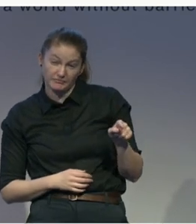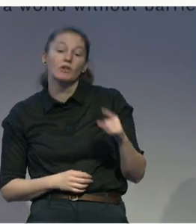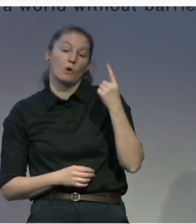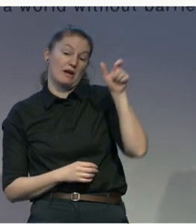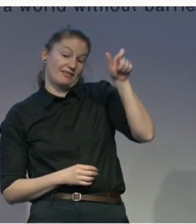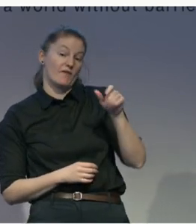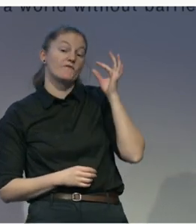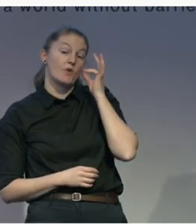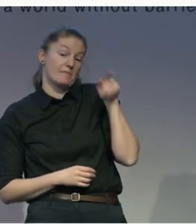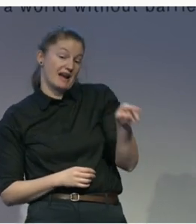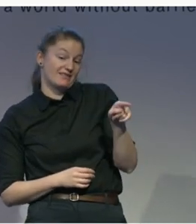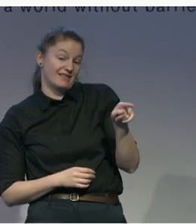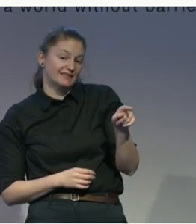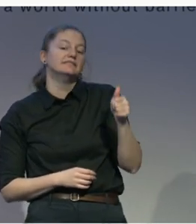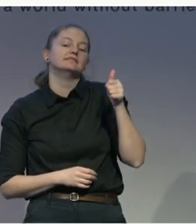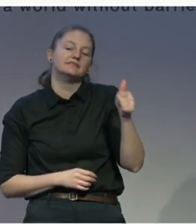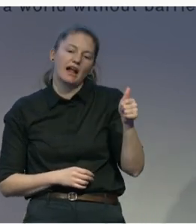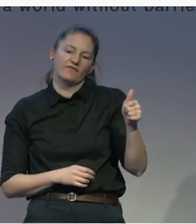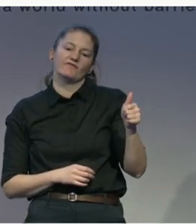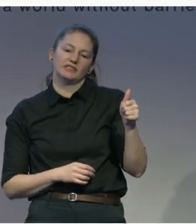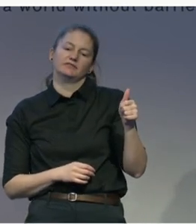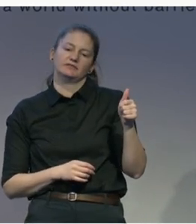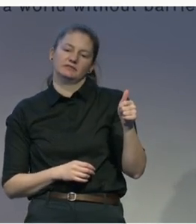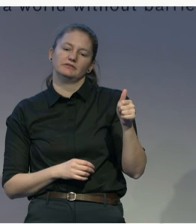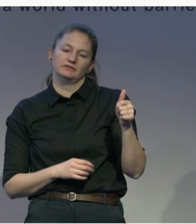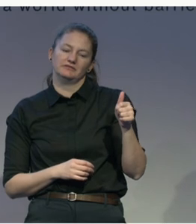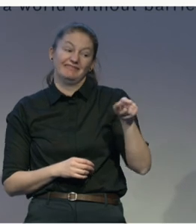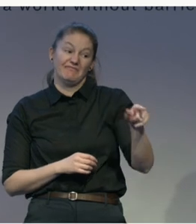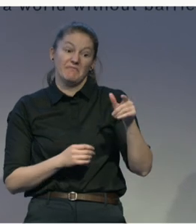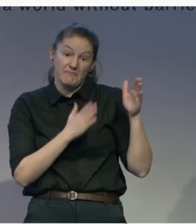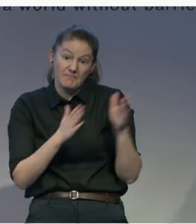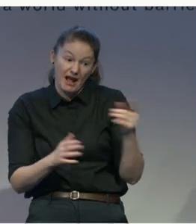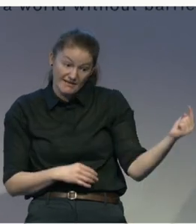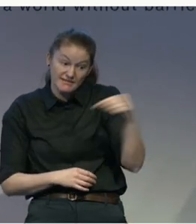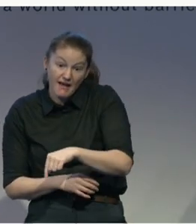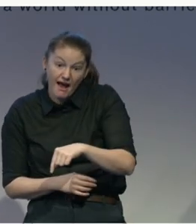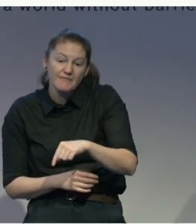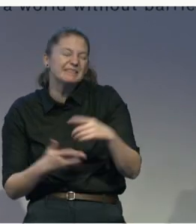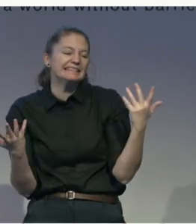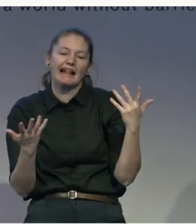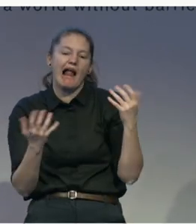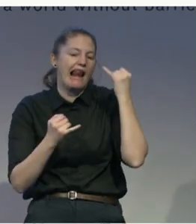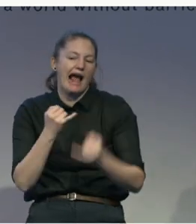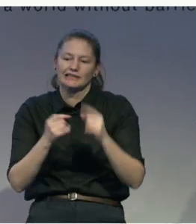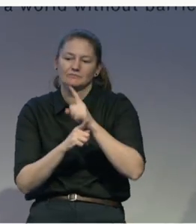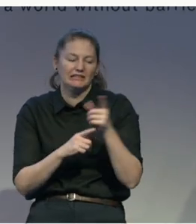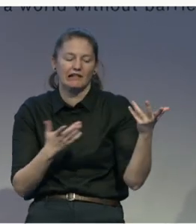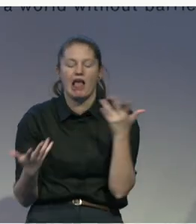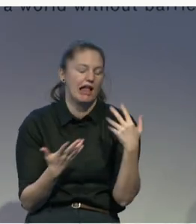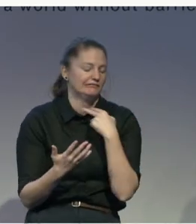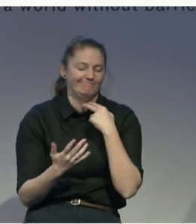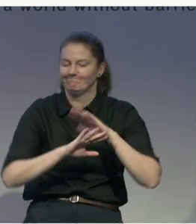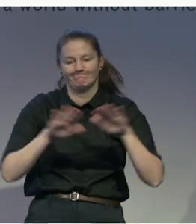to come last minute. We do try as hard as we can. We have inclusion, not just with disability, but with gender, but